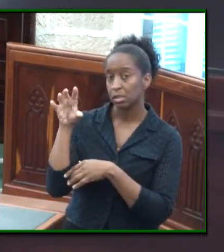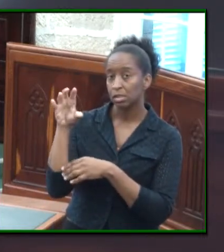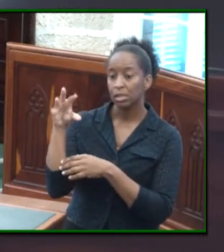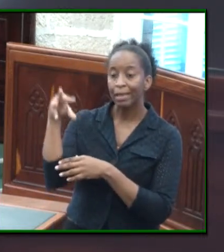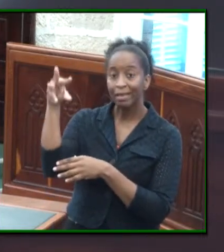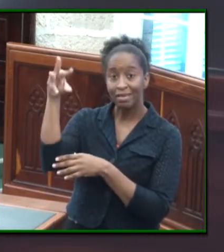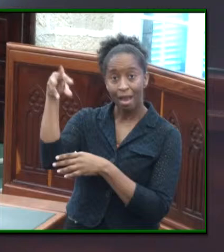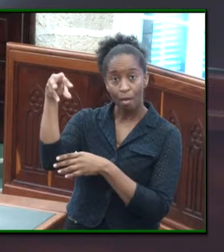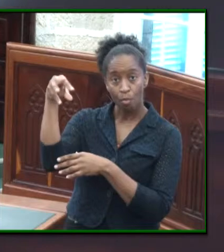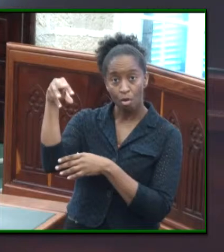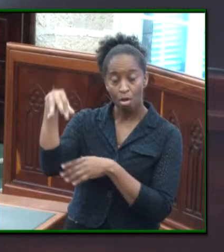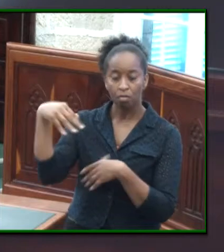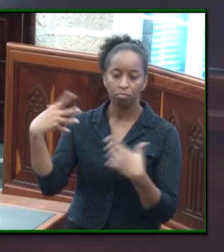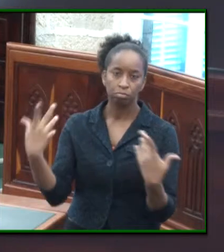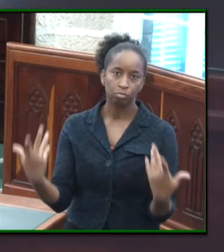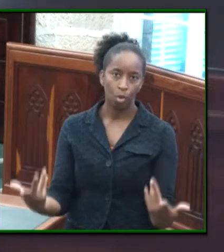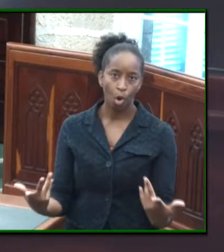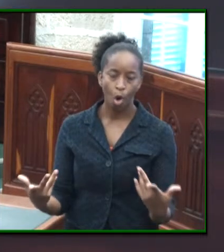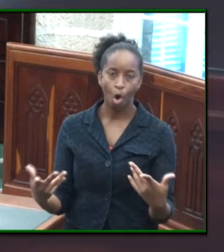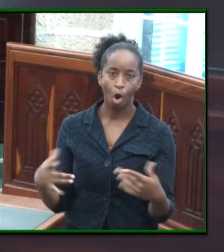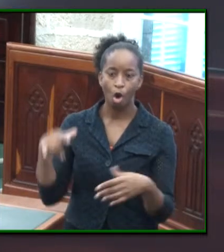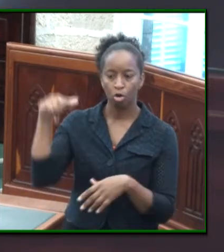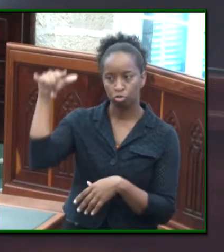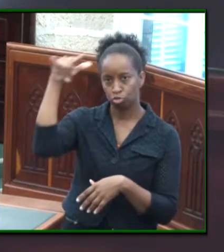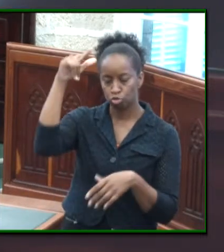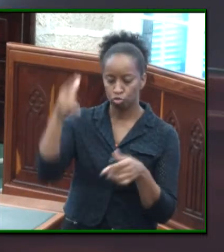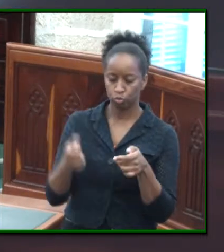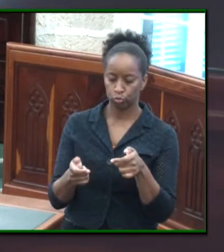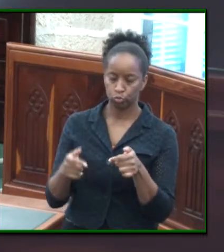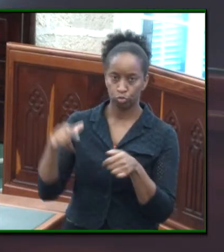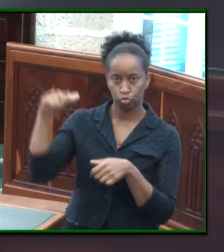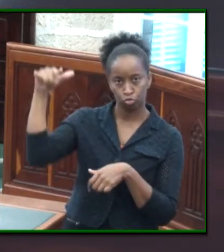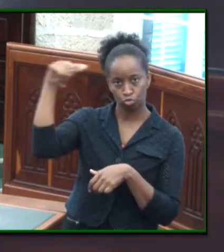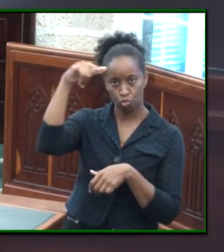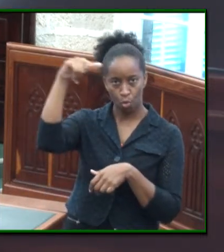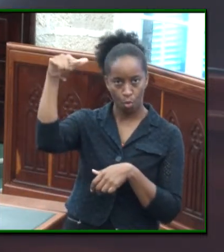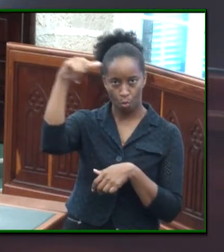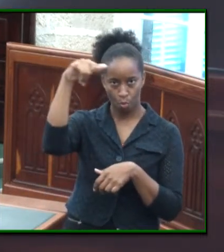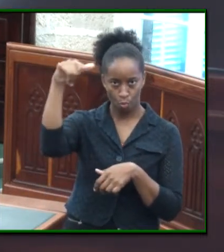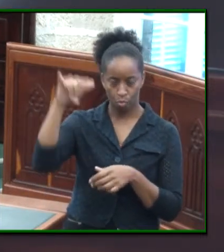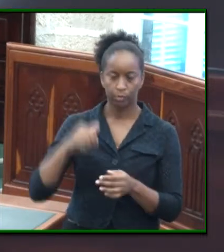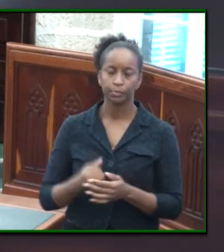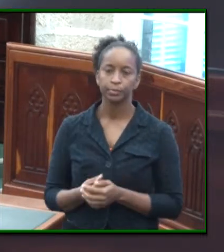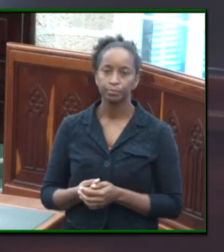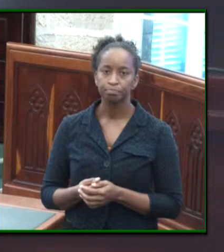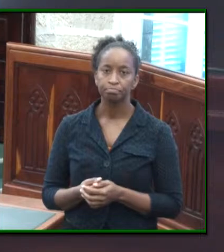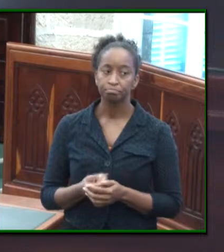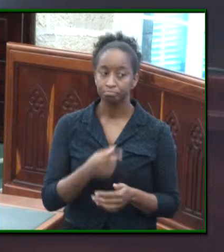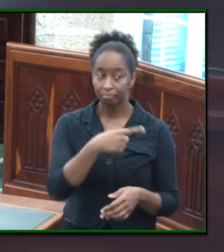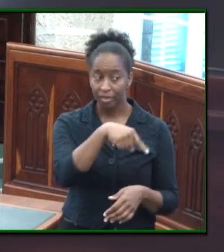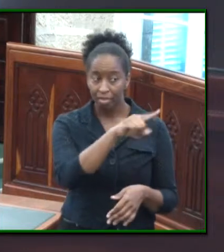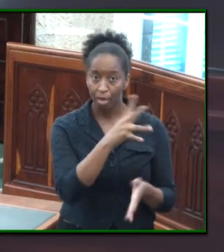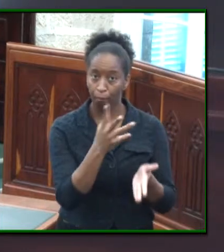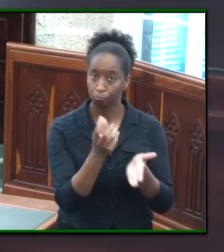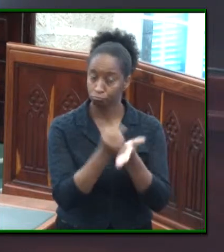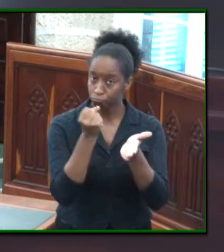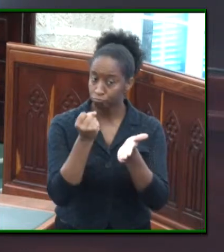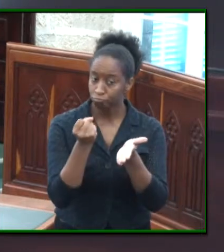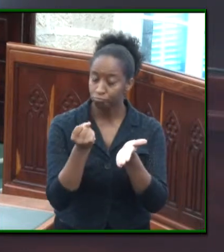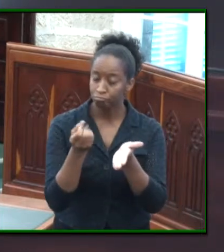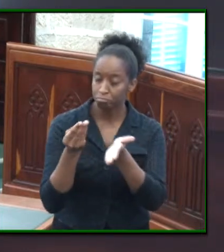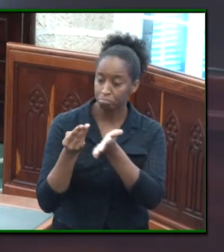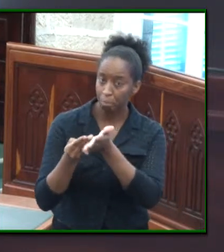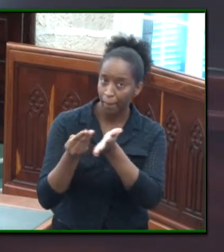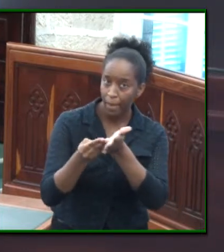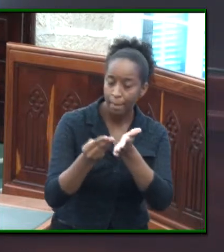drones. But that has not come on board in a big way as we would like. But we continue